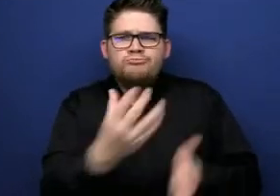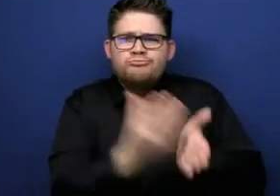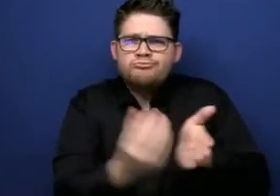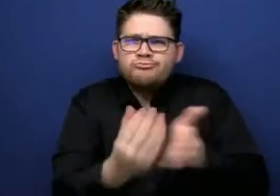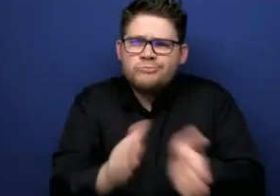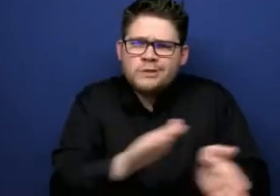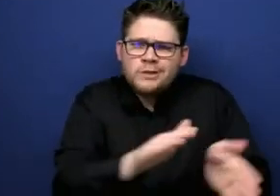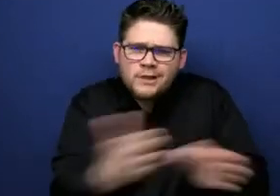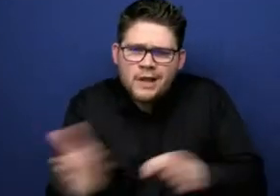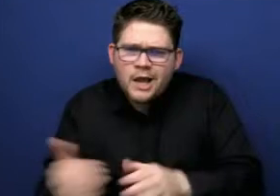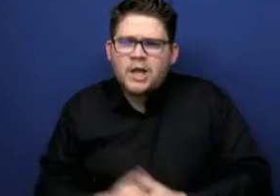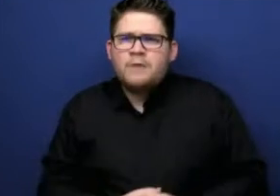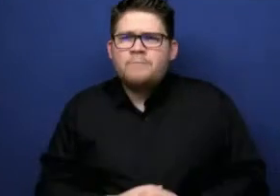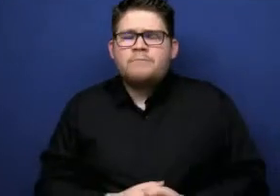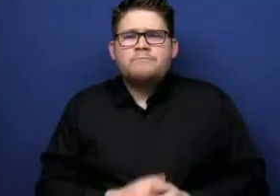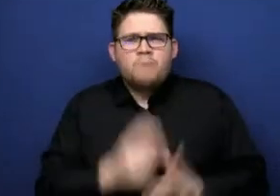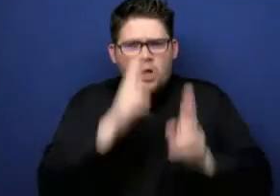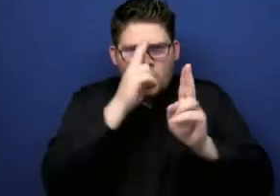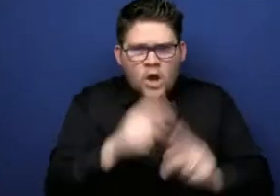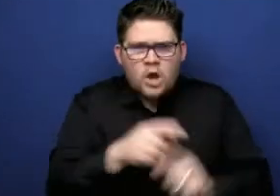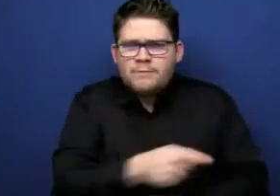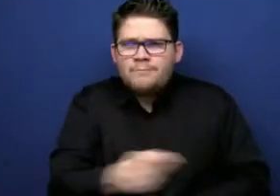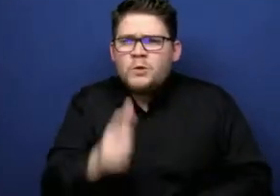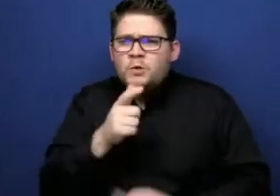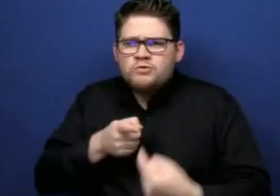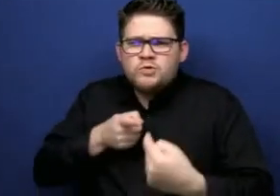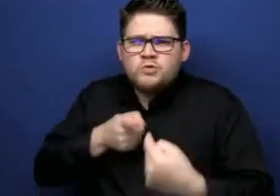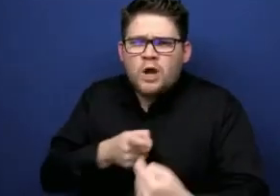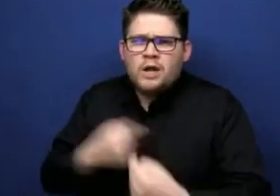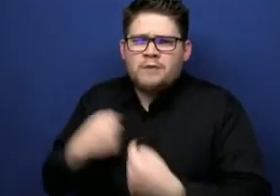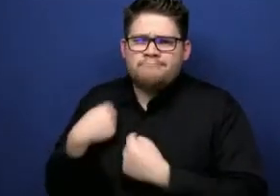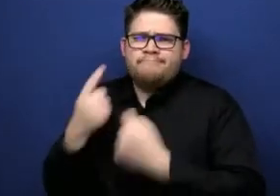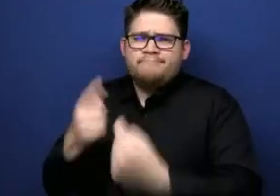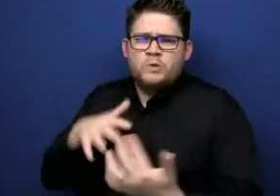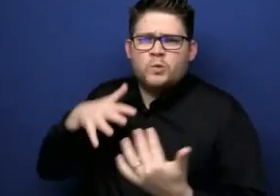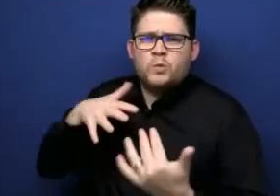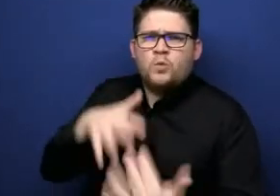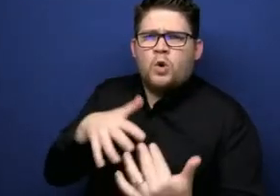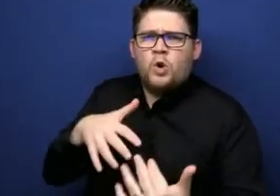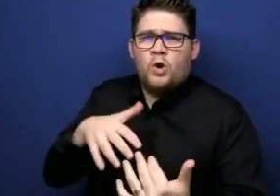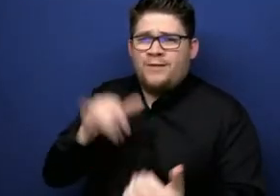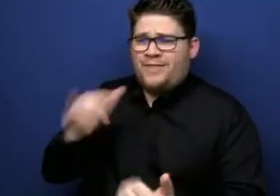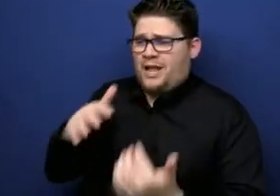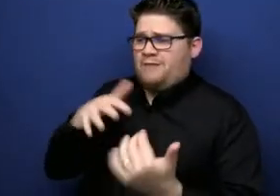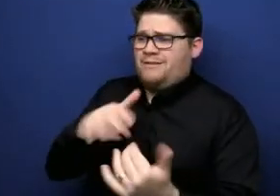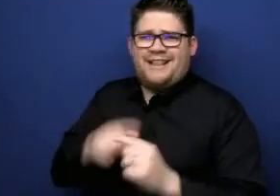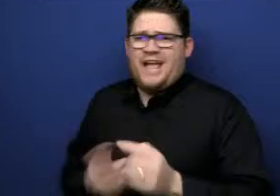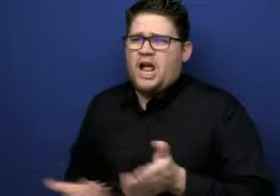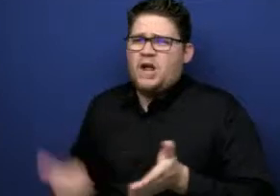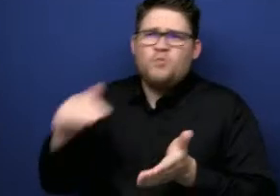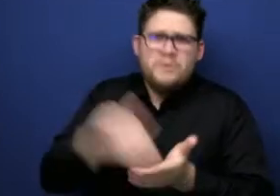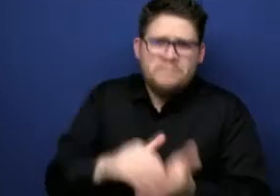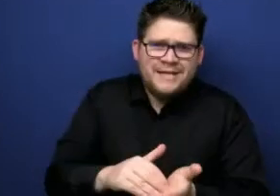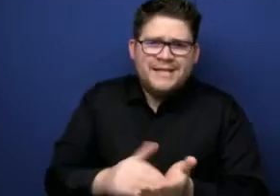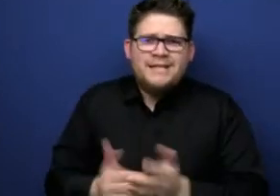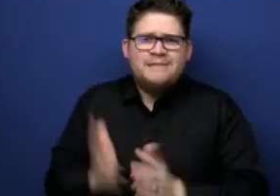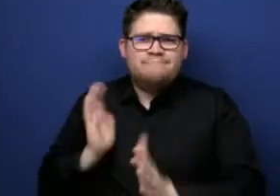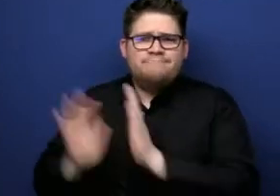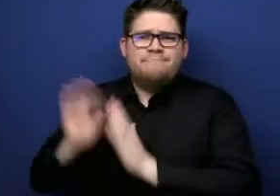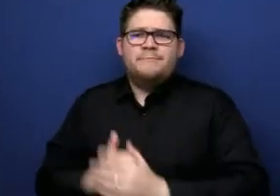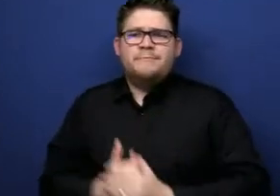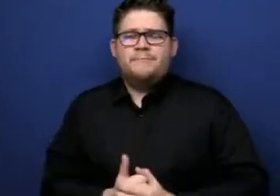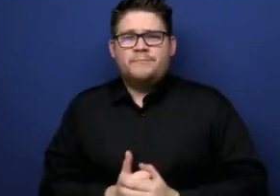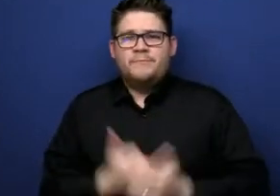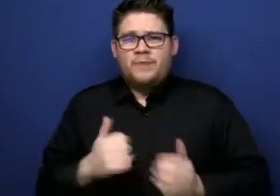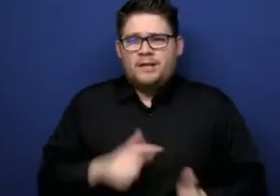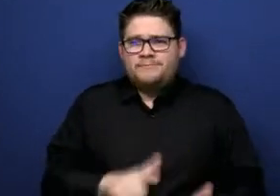must again remember that we cannot repeat our past. Thank you very much. I look forward now to remarks from my colleague MLA,